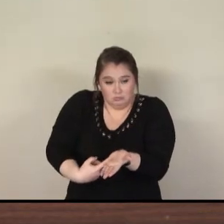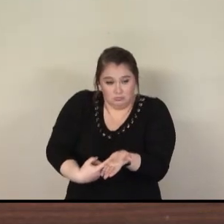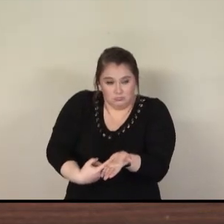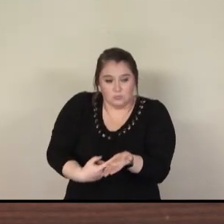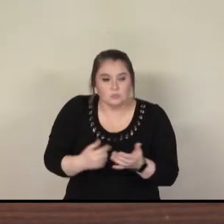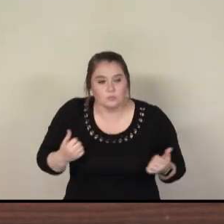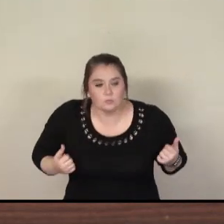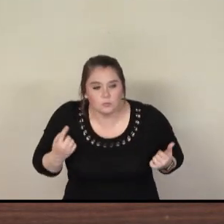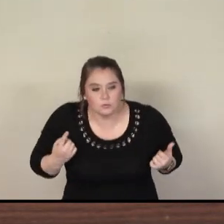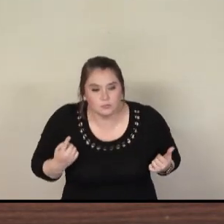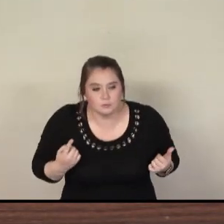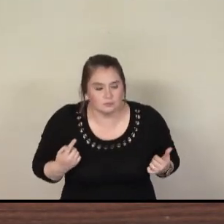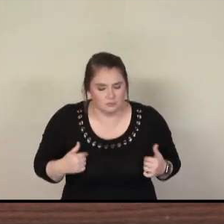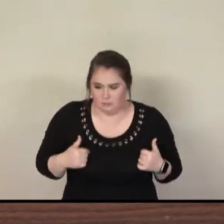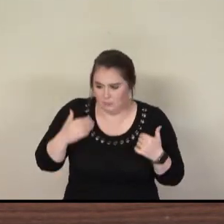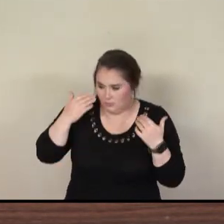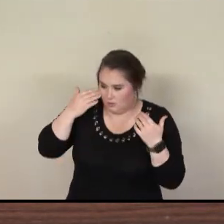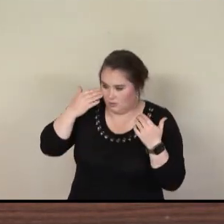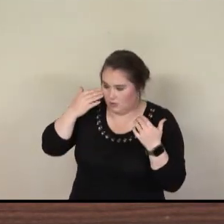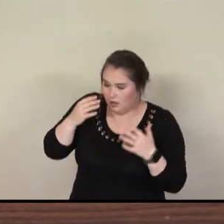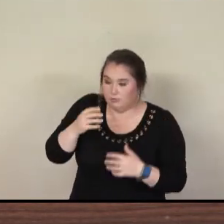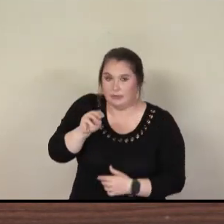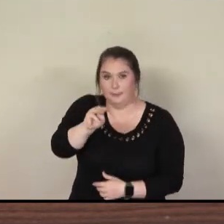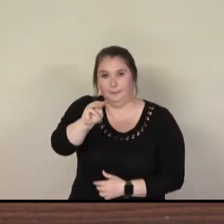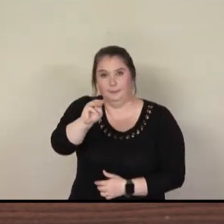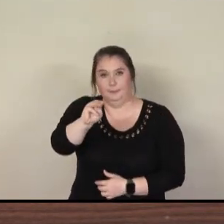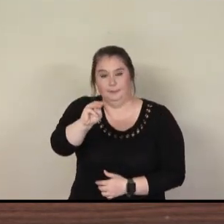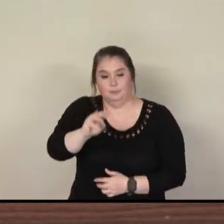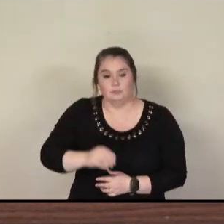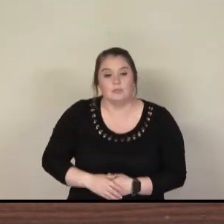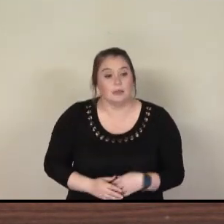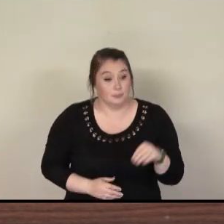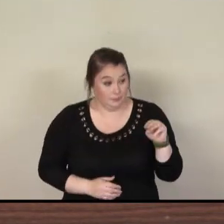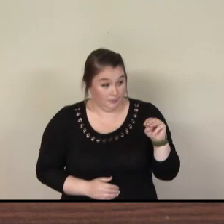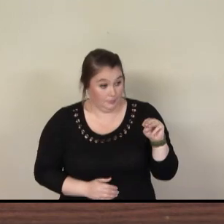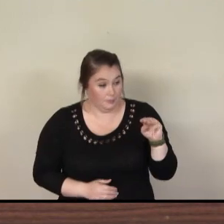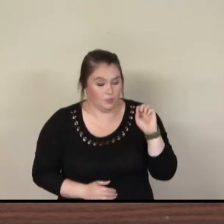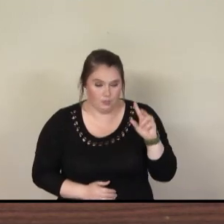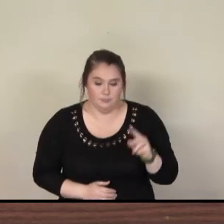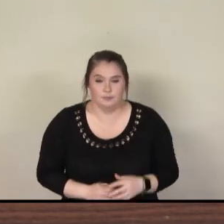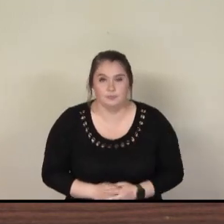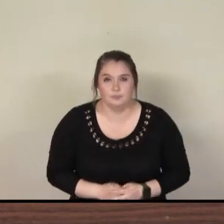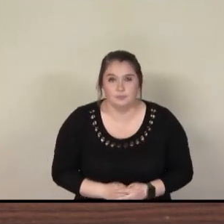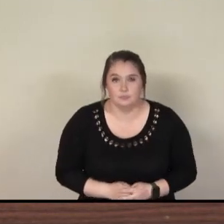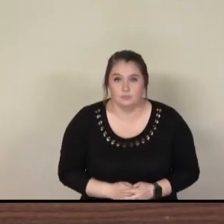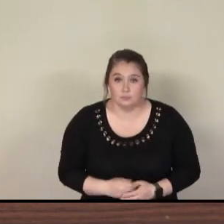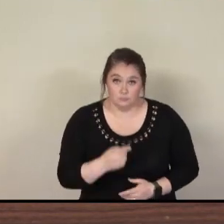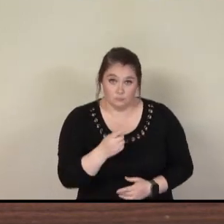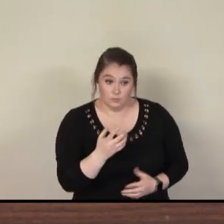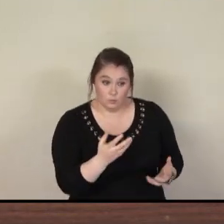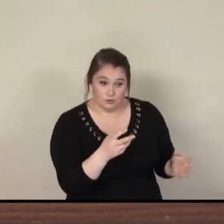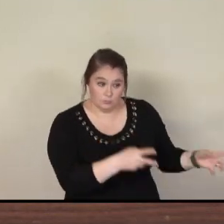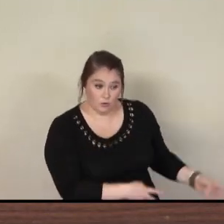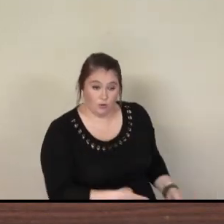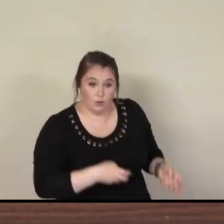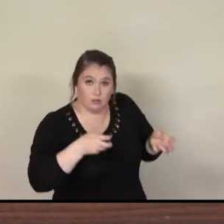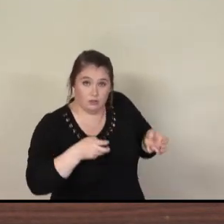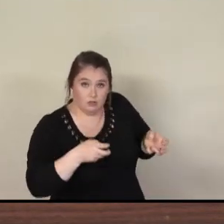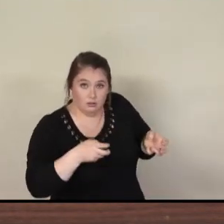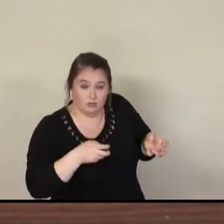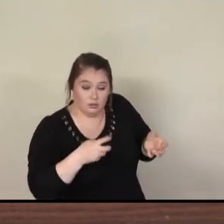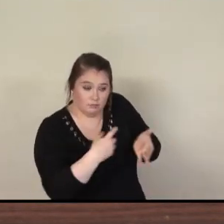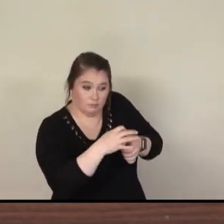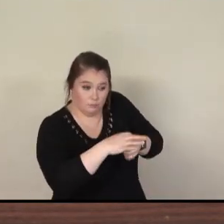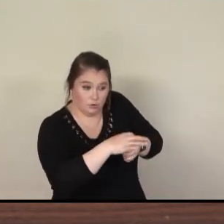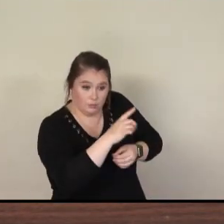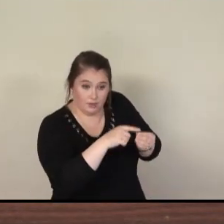Okay, which item was it? M? Okay. Do you want us to pull that one? We'll pull that one